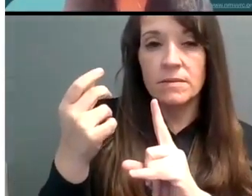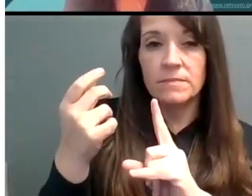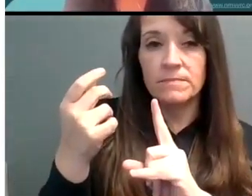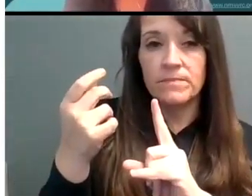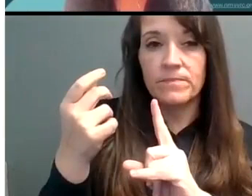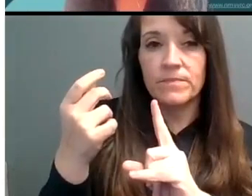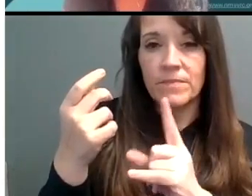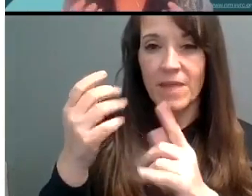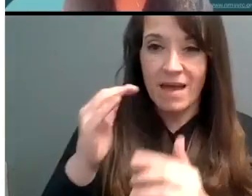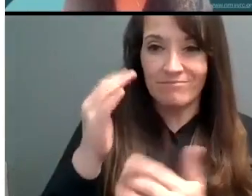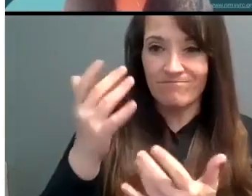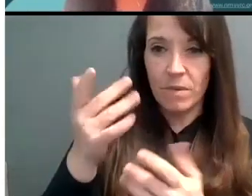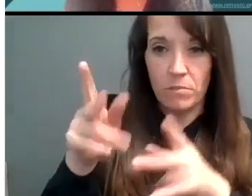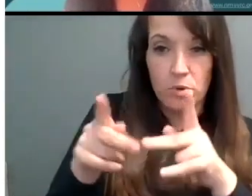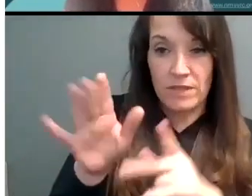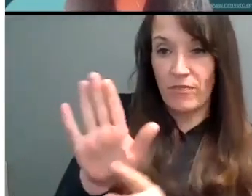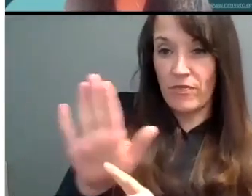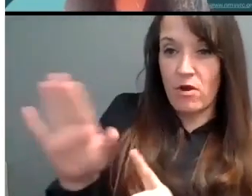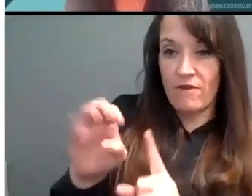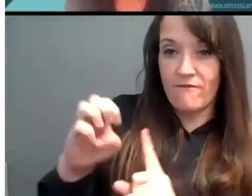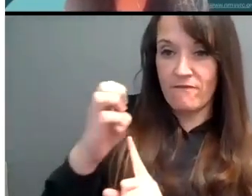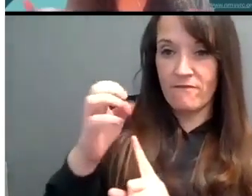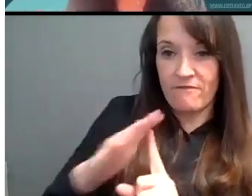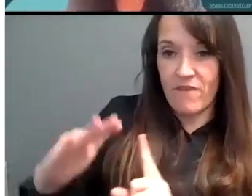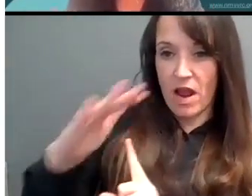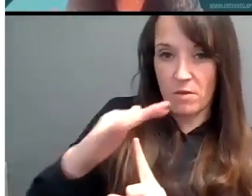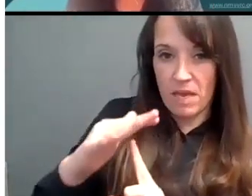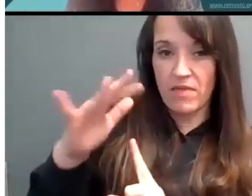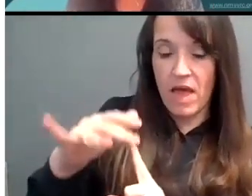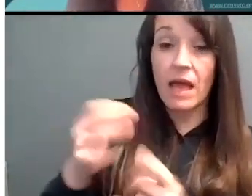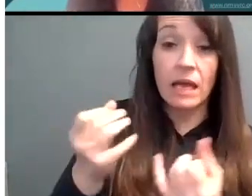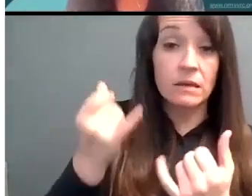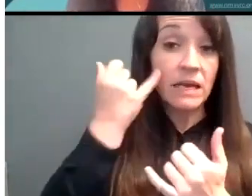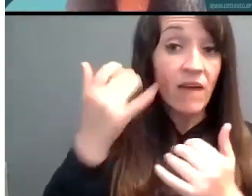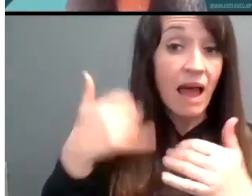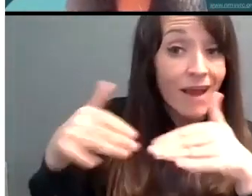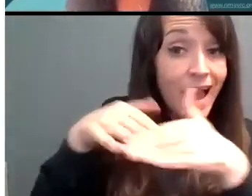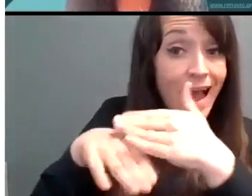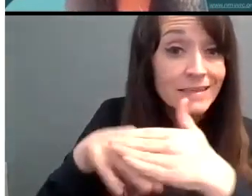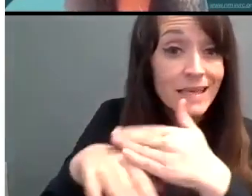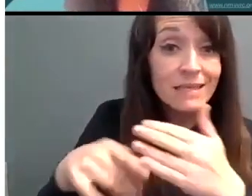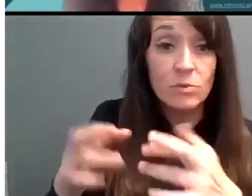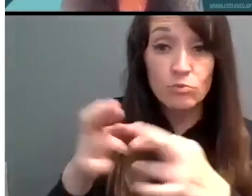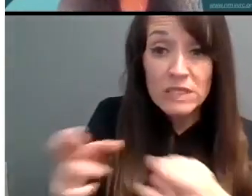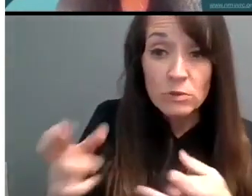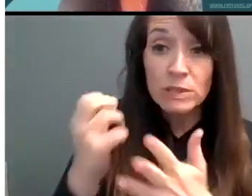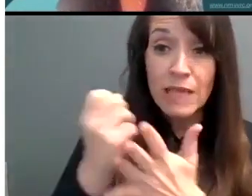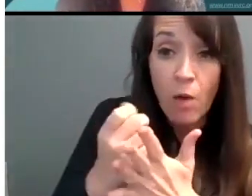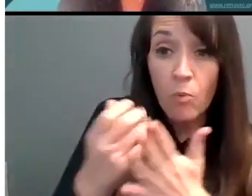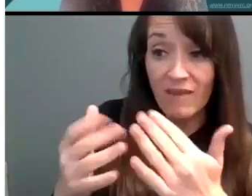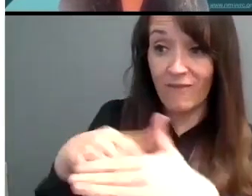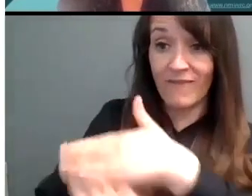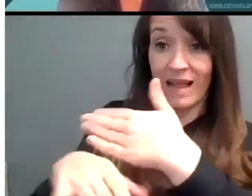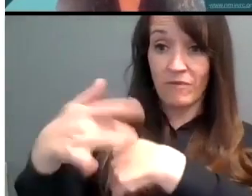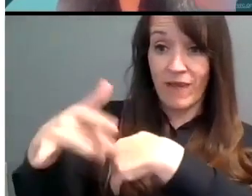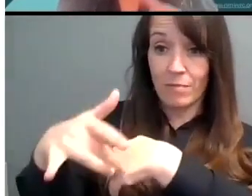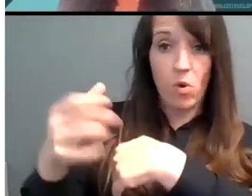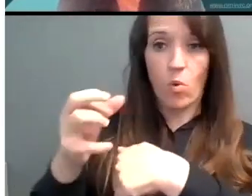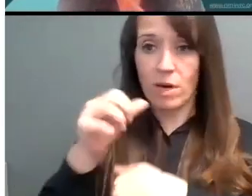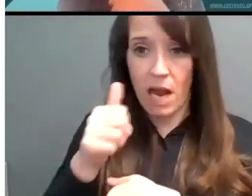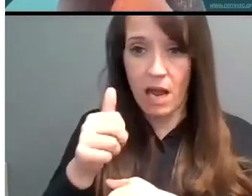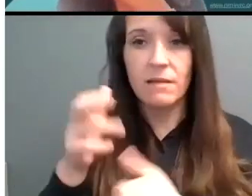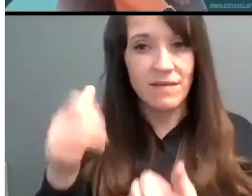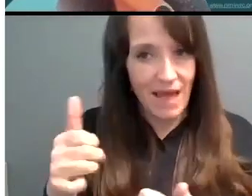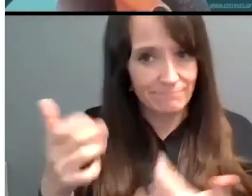environments that we're in. And then our access and provision to resources can be protective as well. Go to the next slide. So I want to end a little